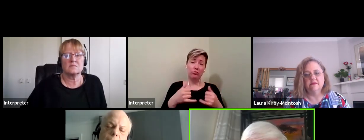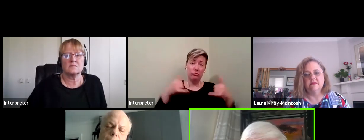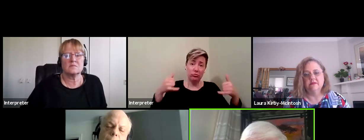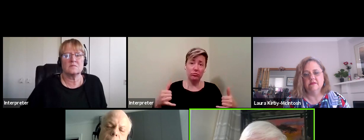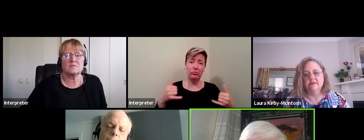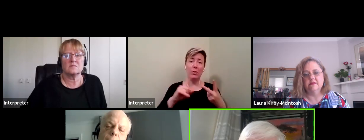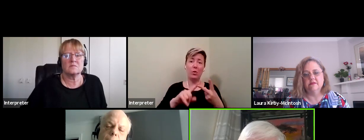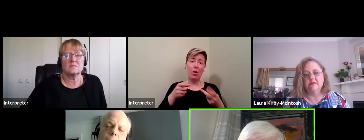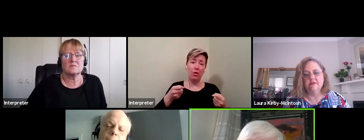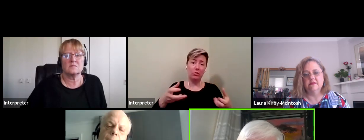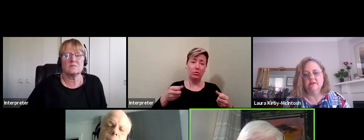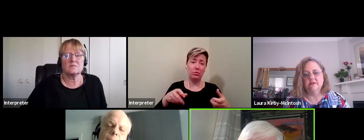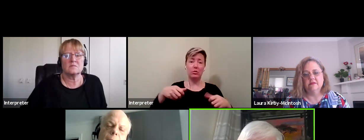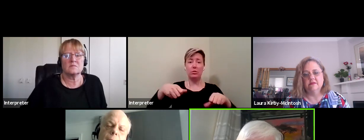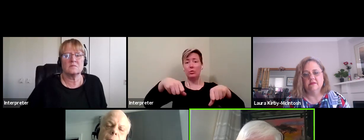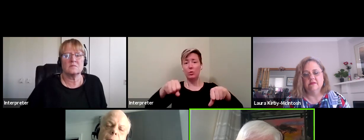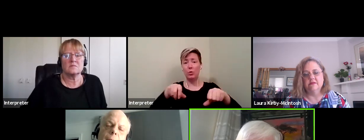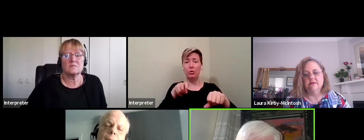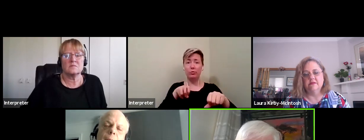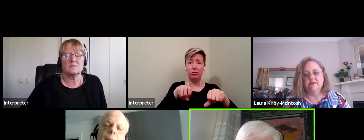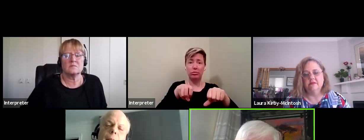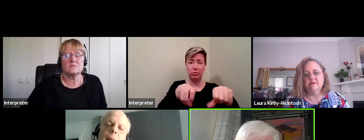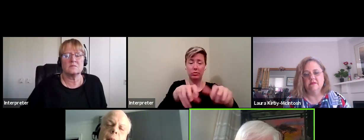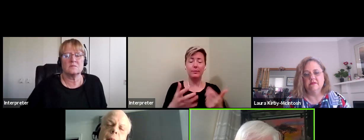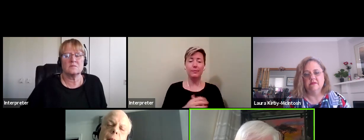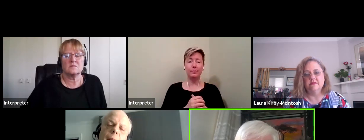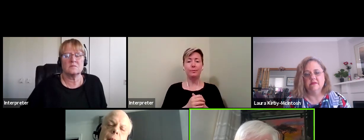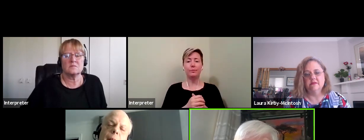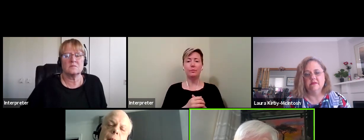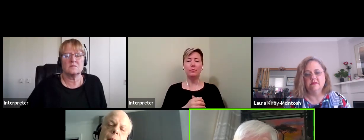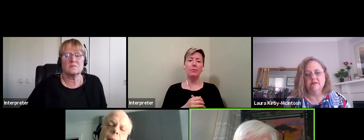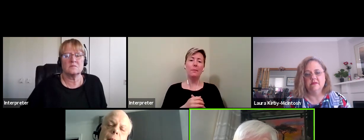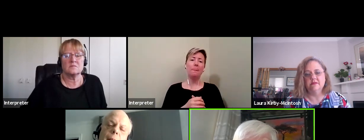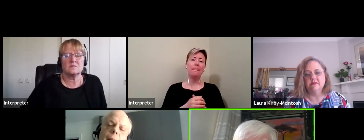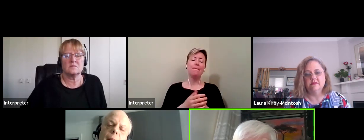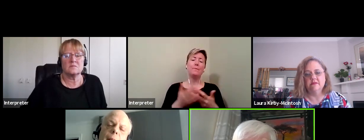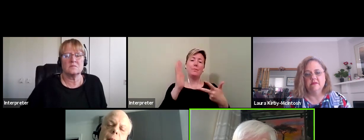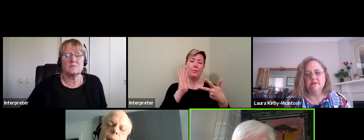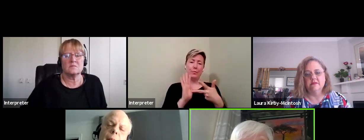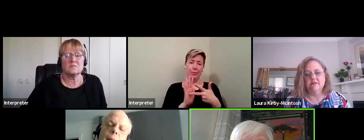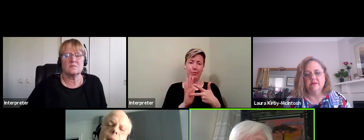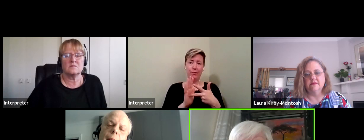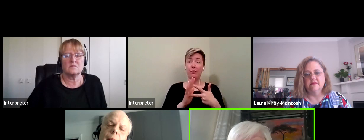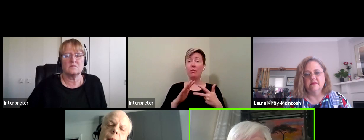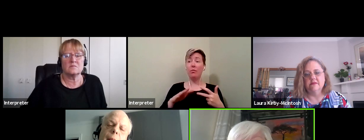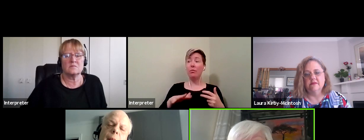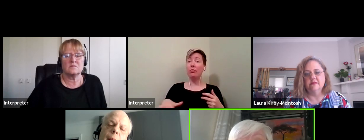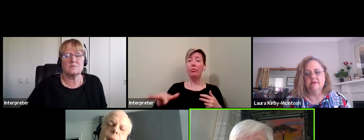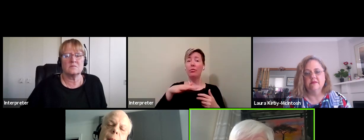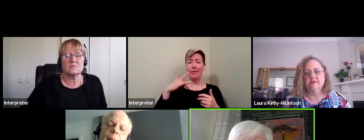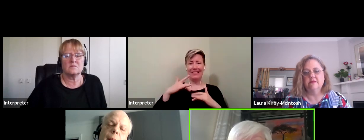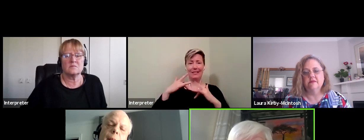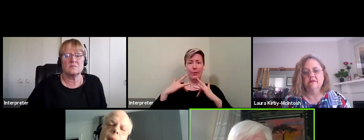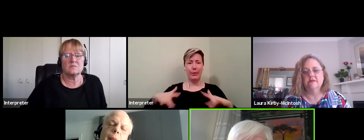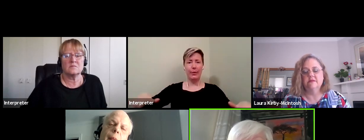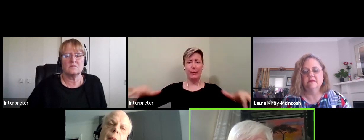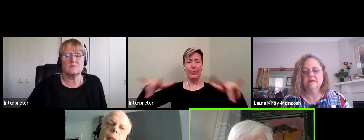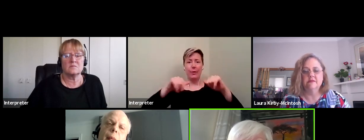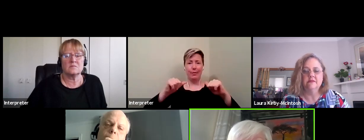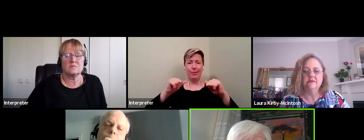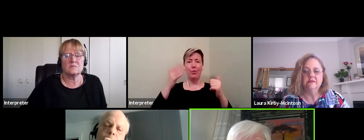Number 3, we want to be looking at obviously an accessible path of travel that allows people to have the social distancing, the 6 feet